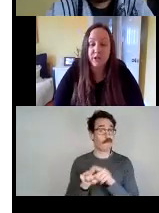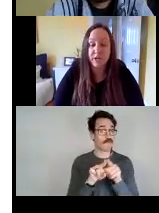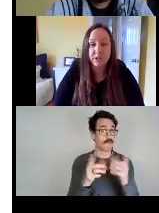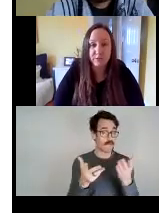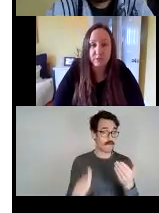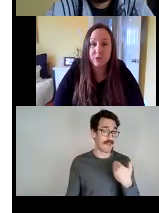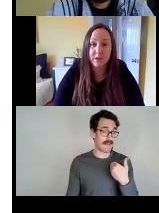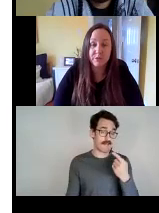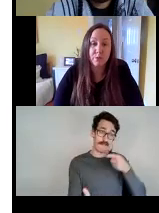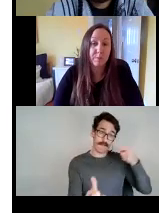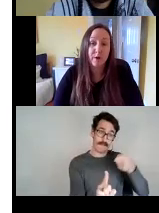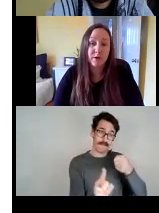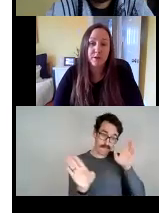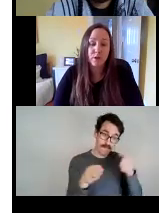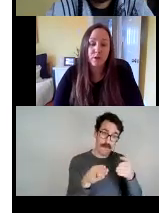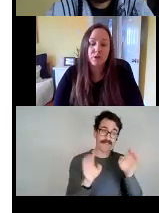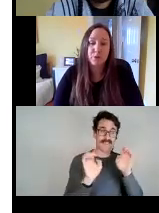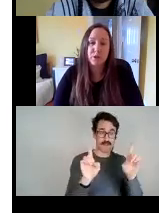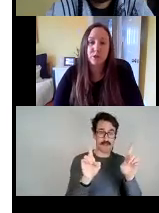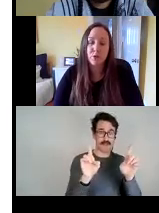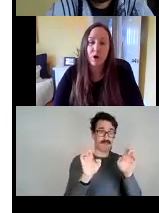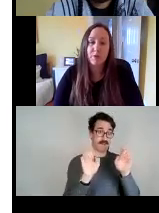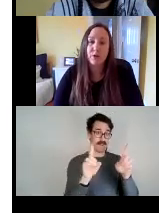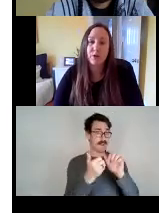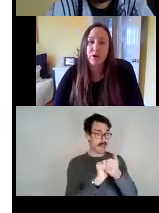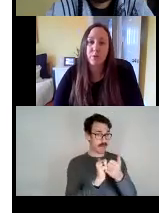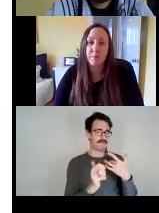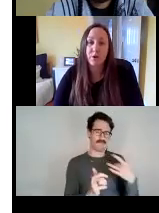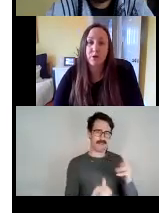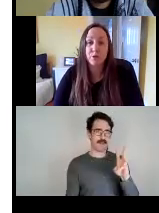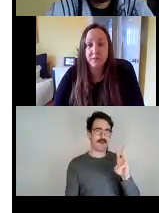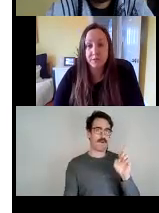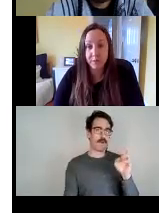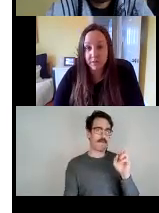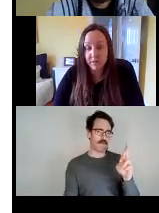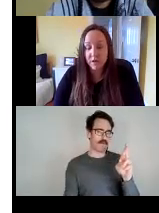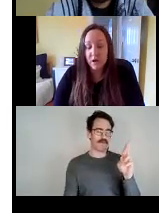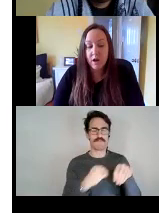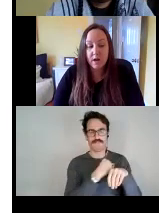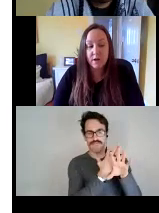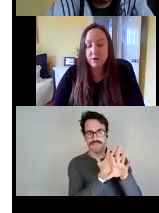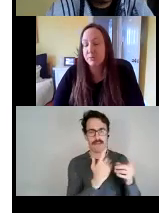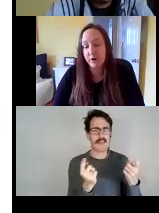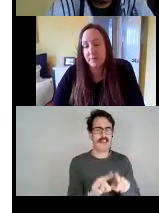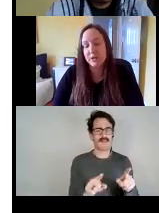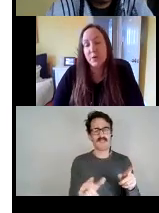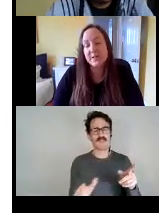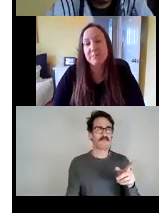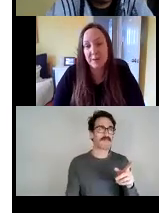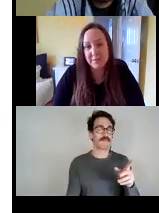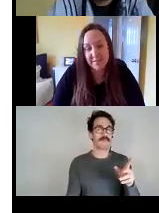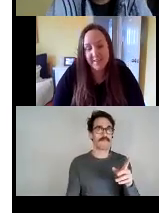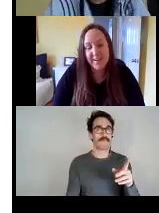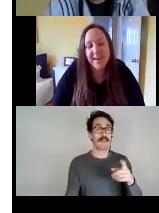on education, and we do that through webinars. So we do offer webinars twice a week, twice